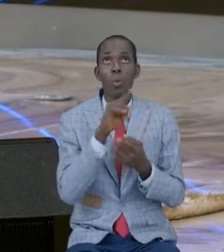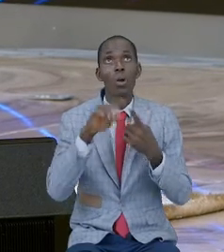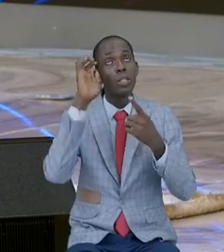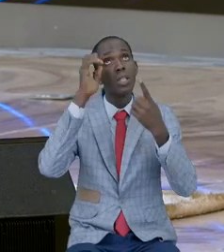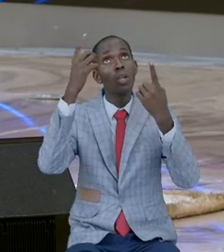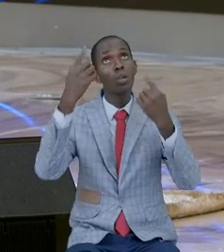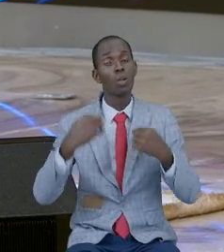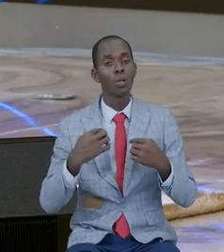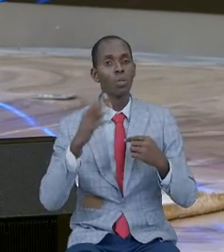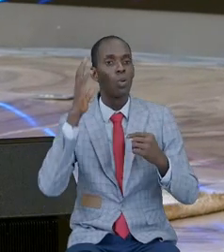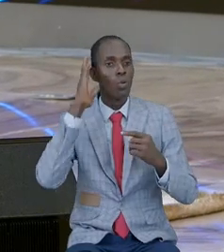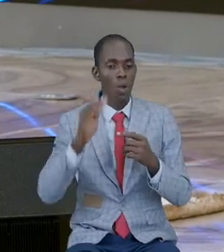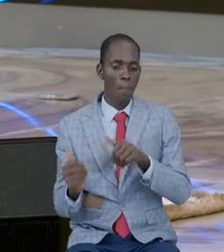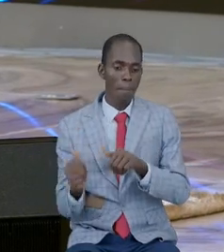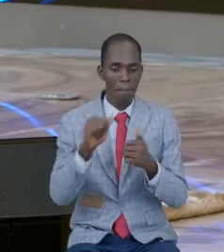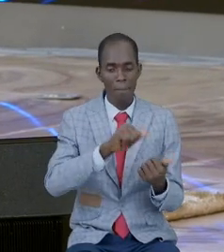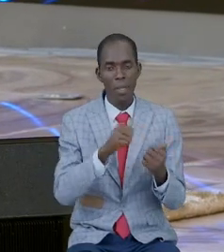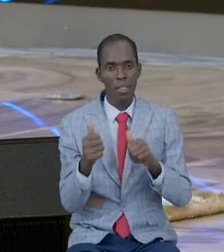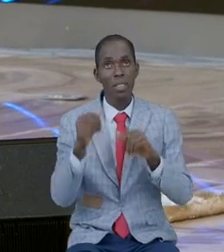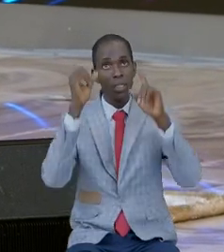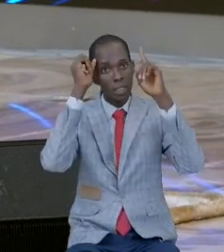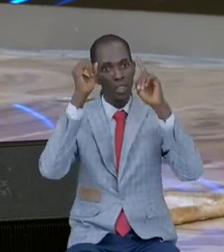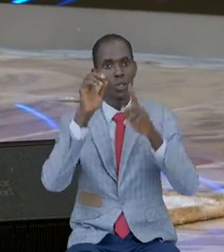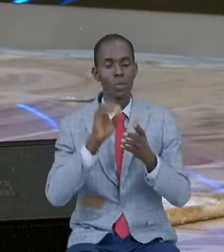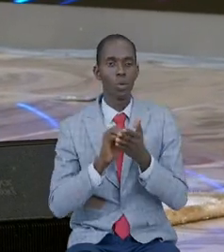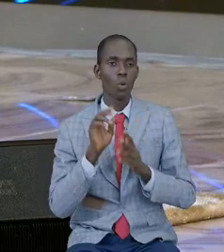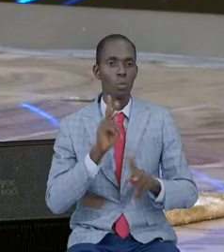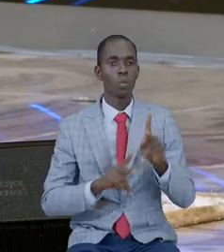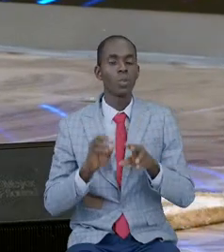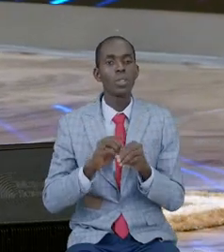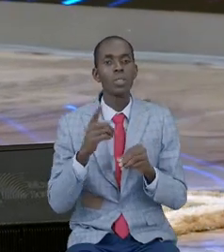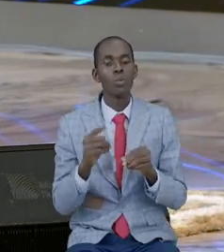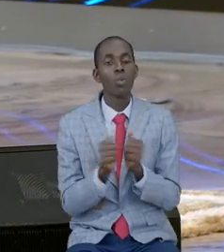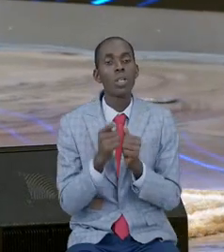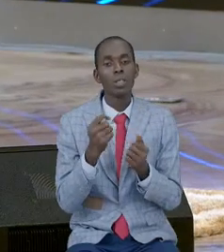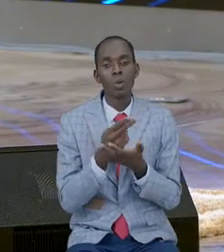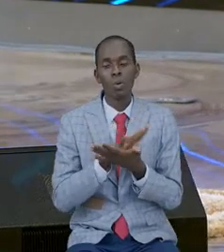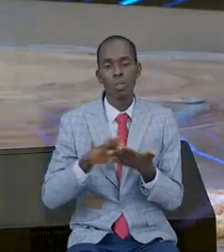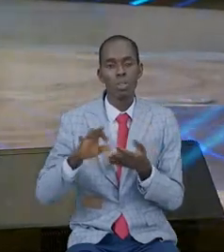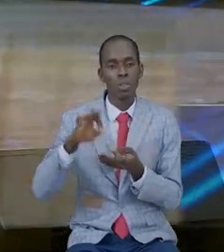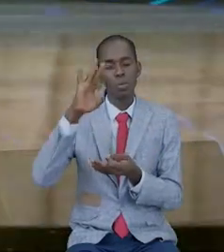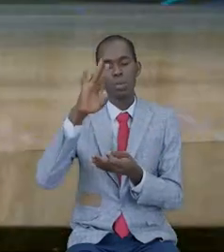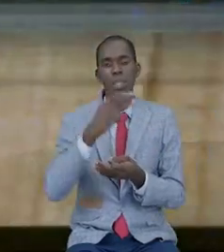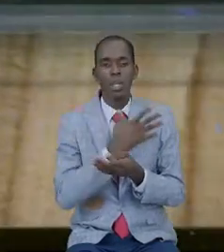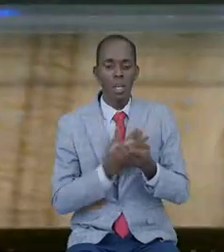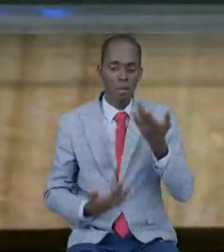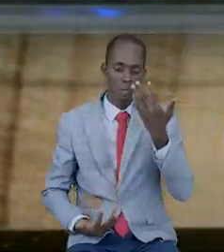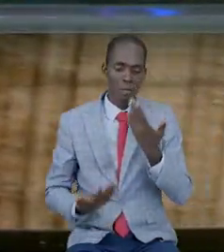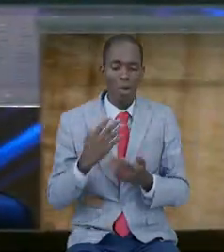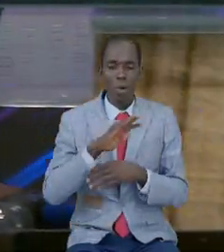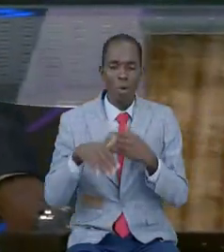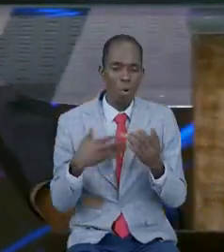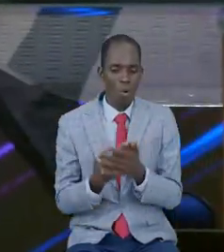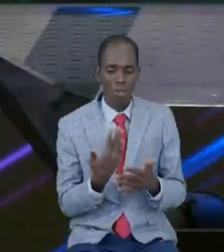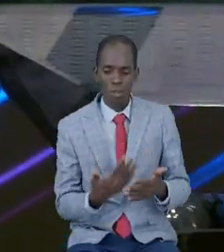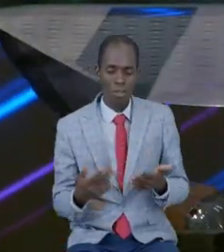empower baptizes people in the holy ghost and in fire all things reaching